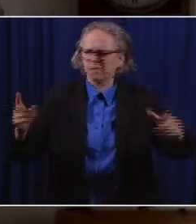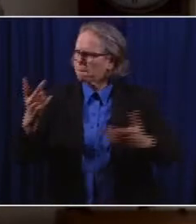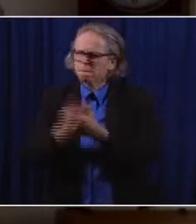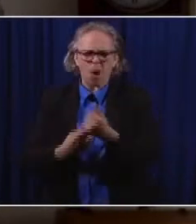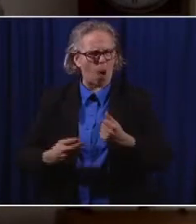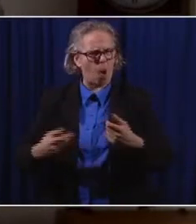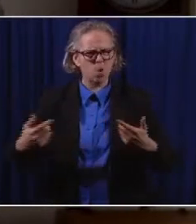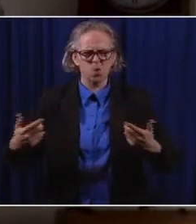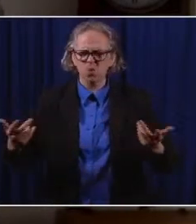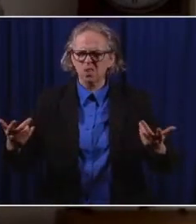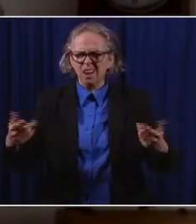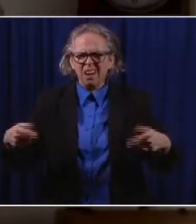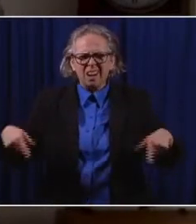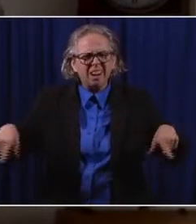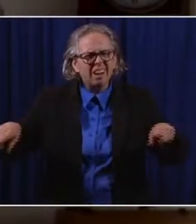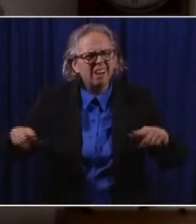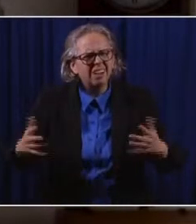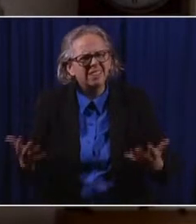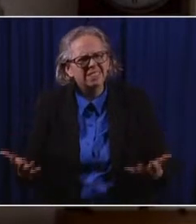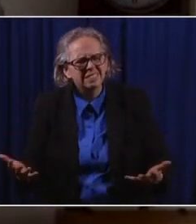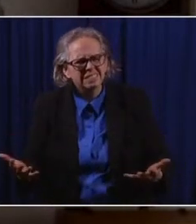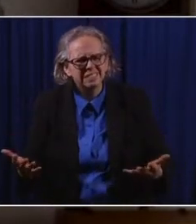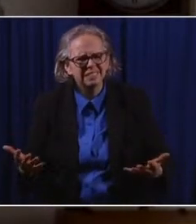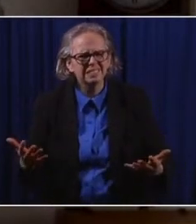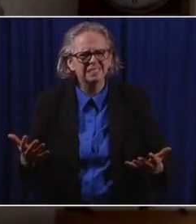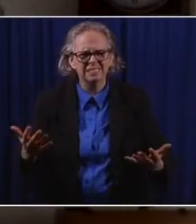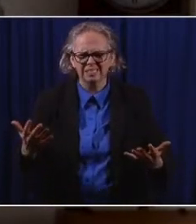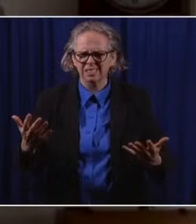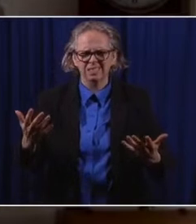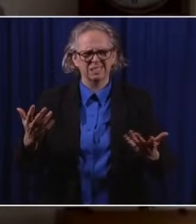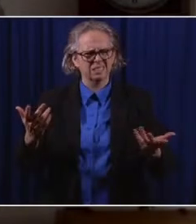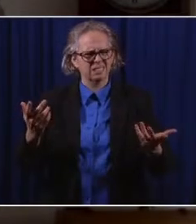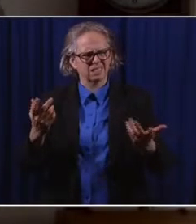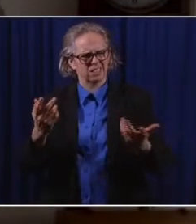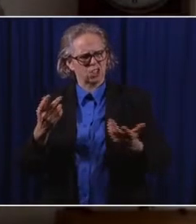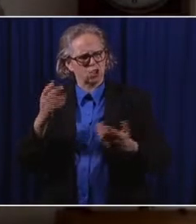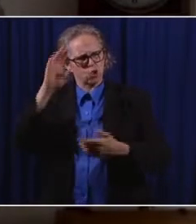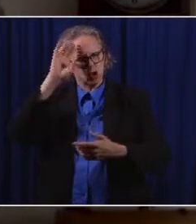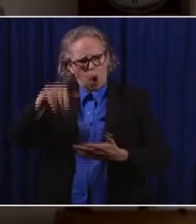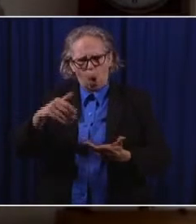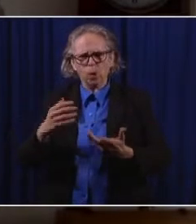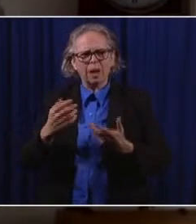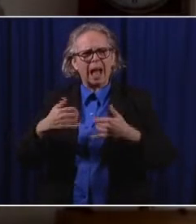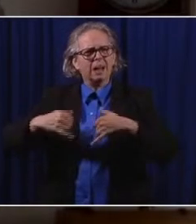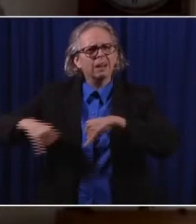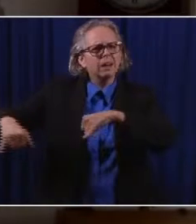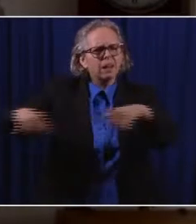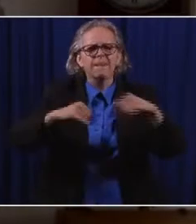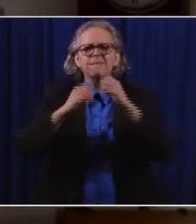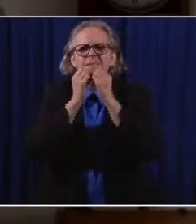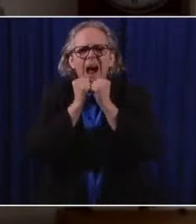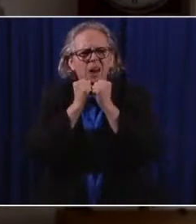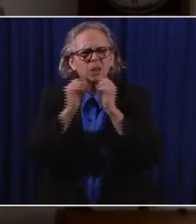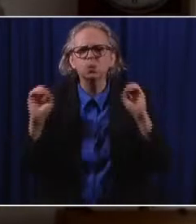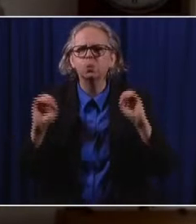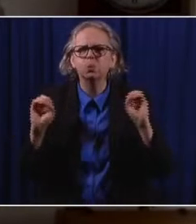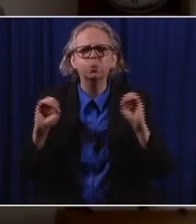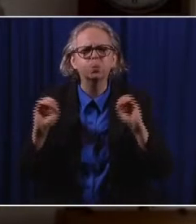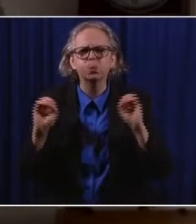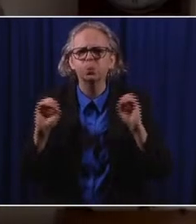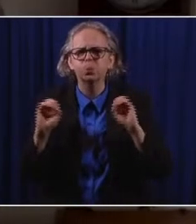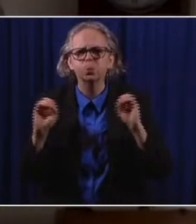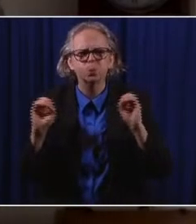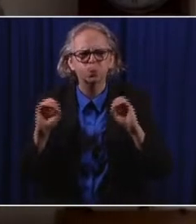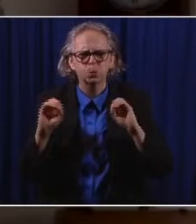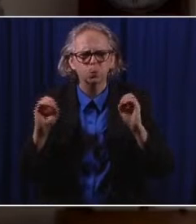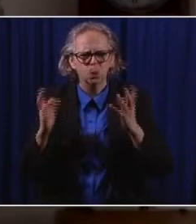simply do not share our common values, who do not share the great values of